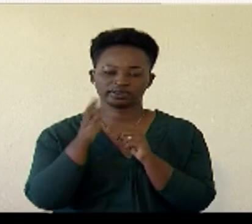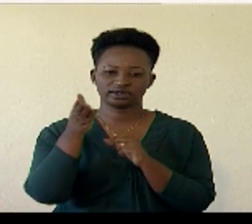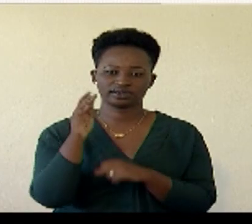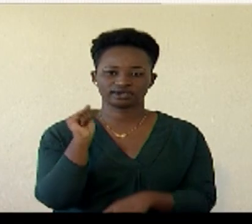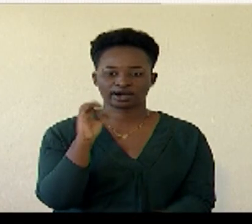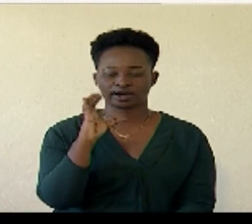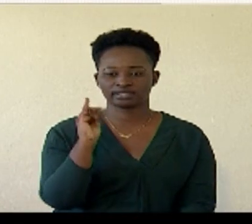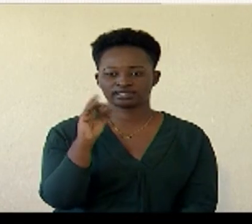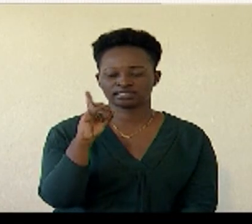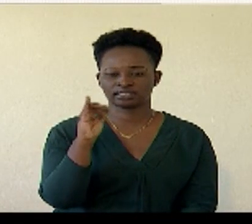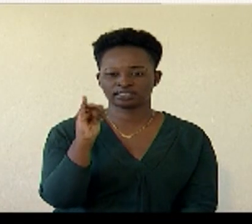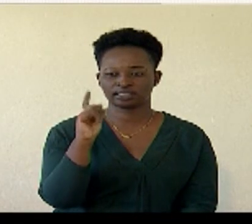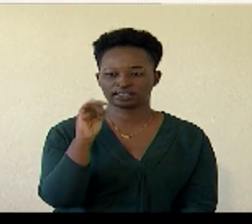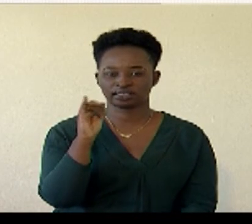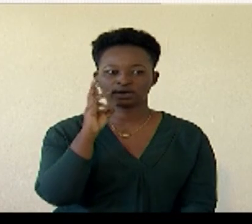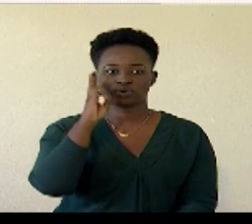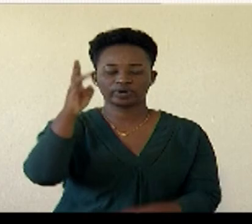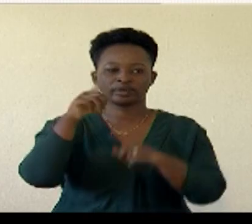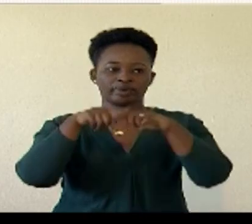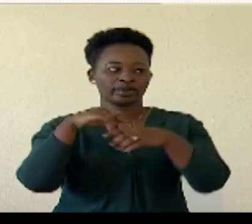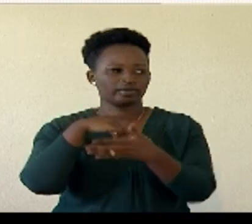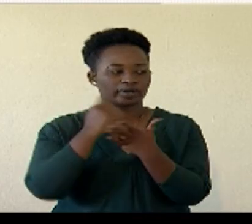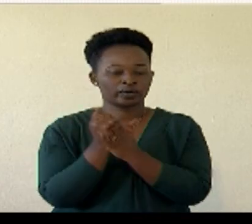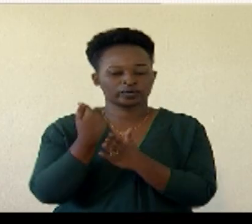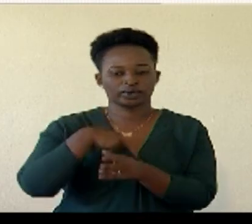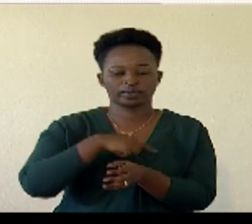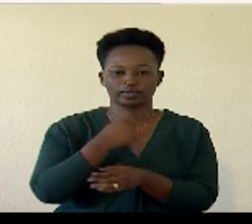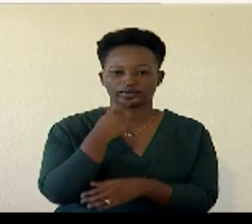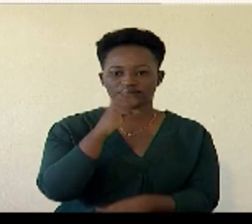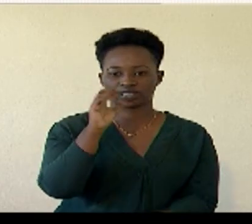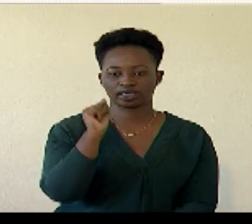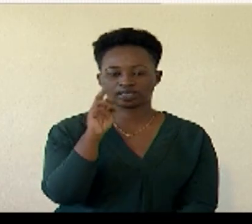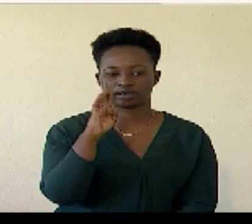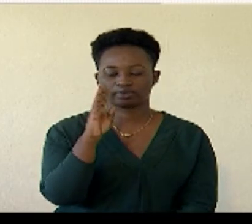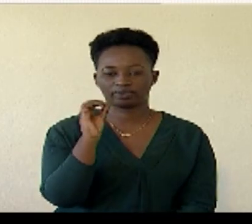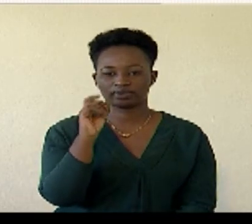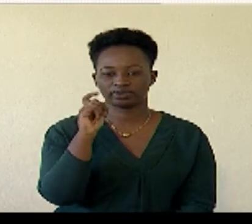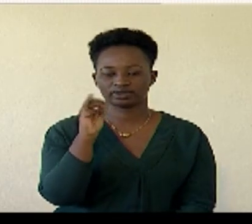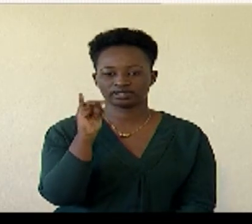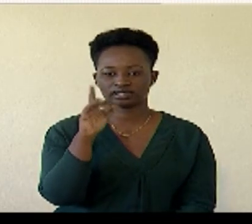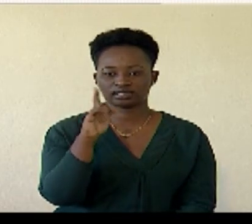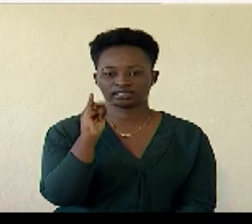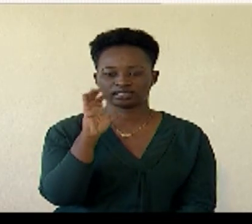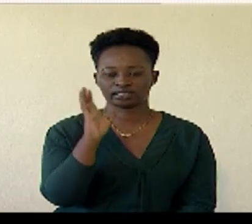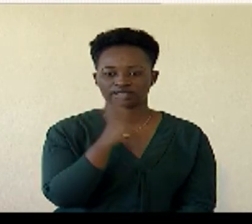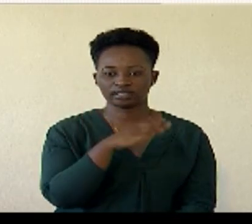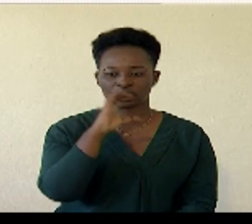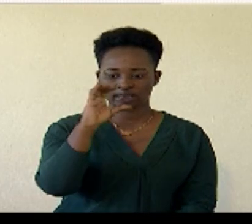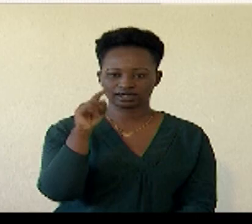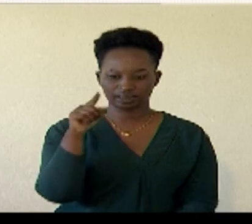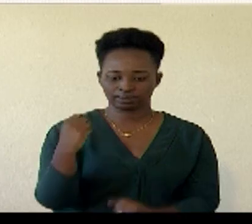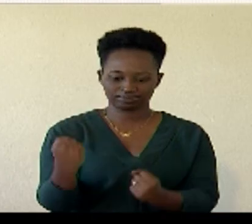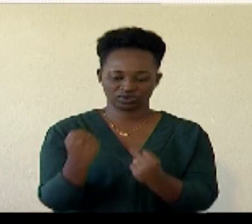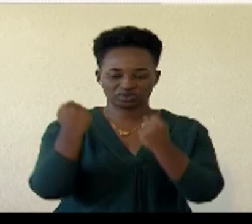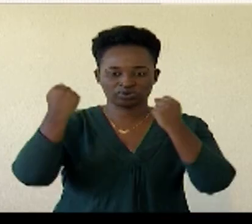acidity, it will depend, because we said carboxylic acids with unsubstituted benzene ring are slightly stronger